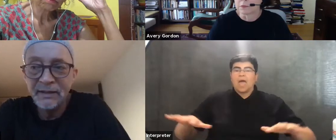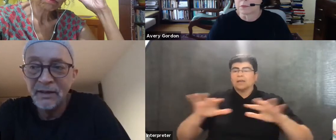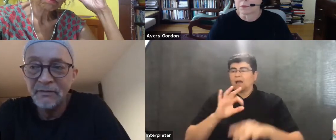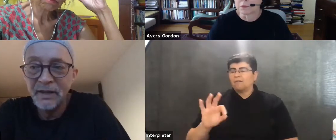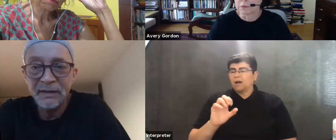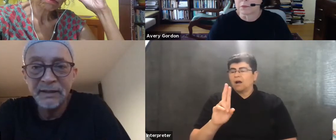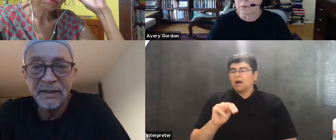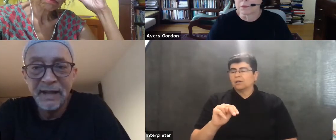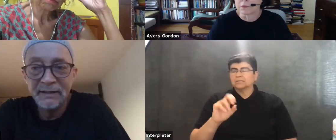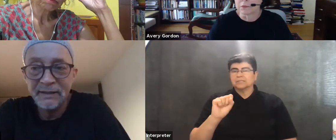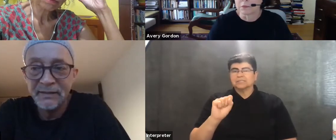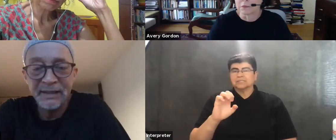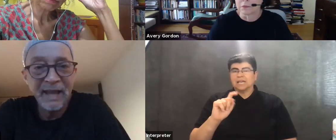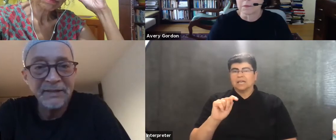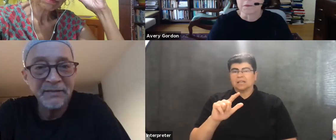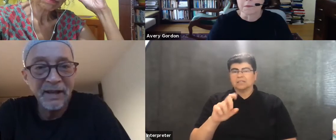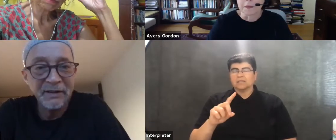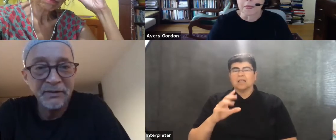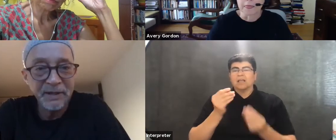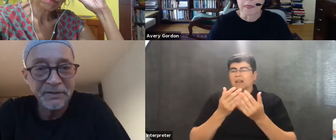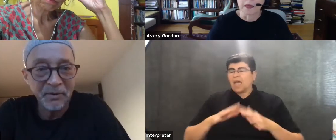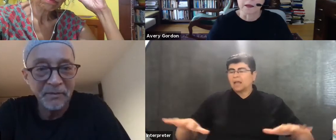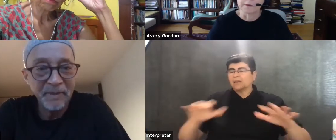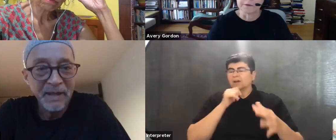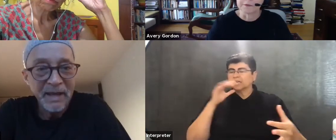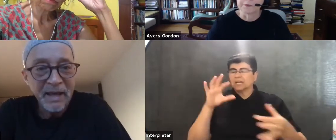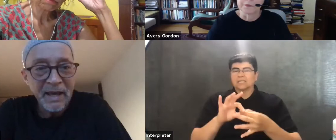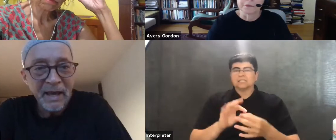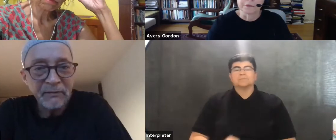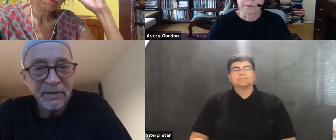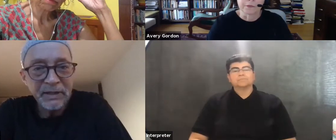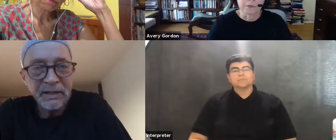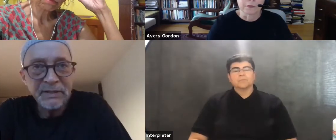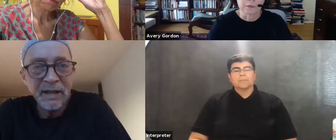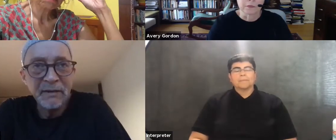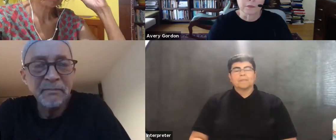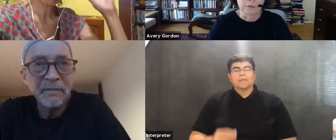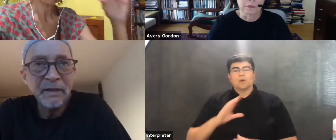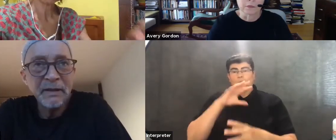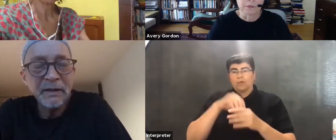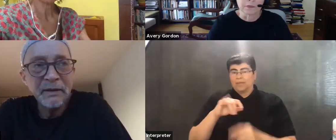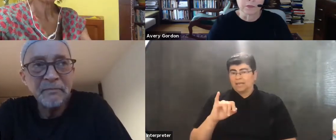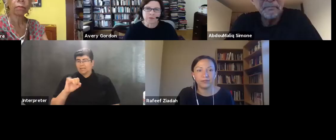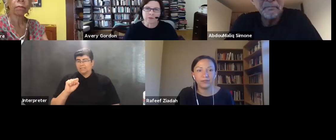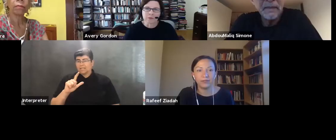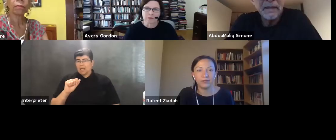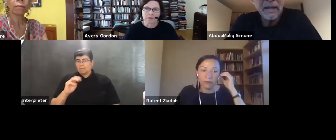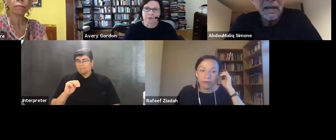land of the unconnected, the land of the unaddressable. And within Islam, Islam,